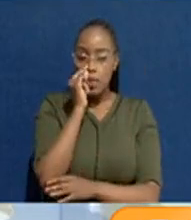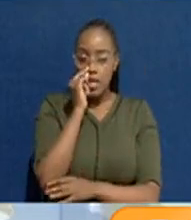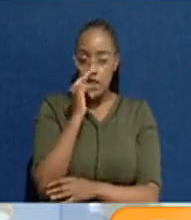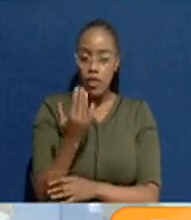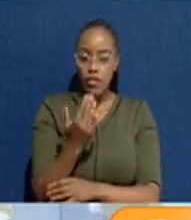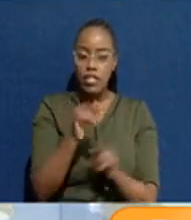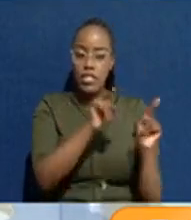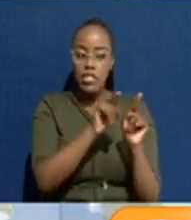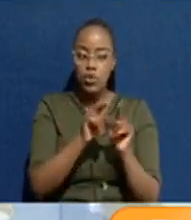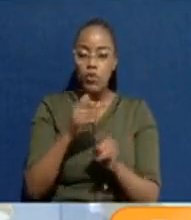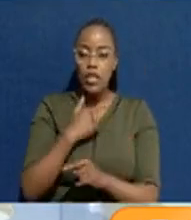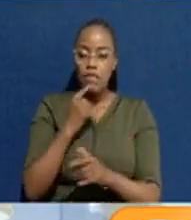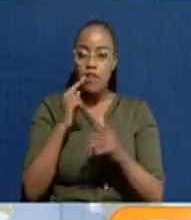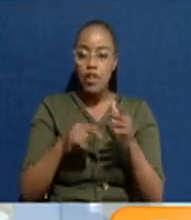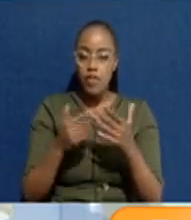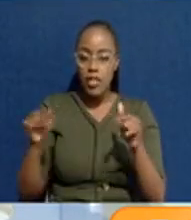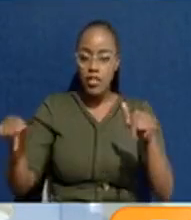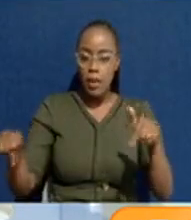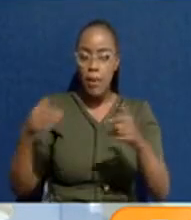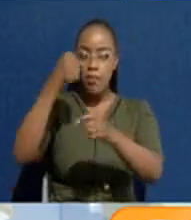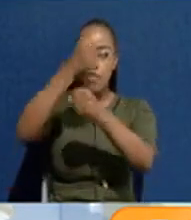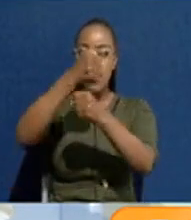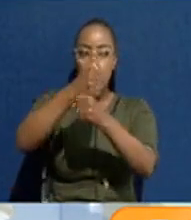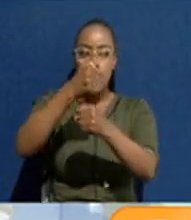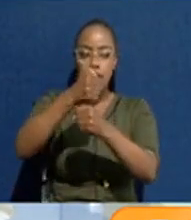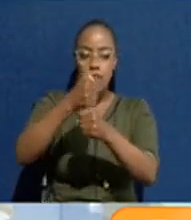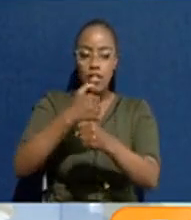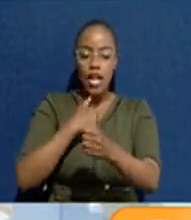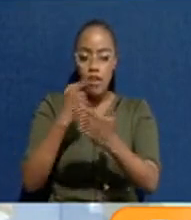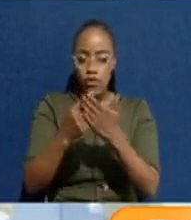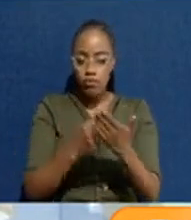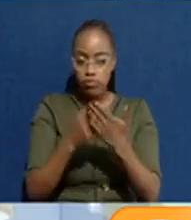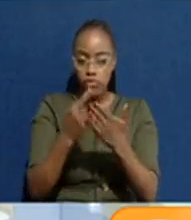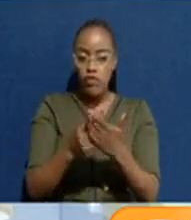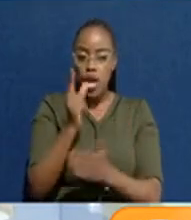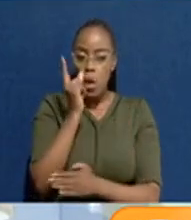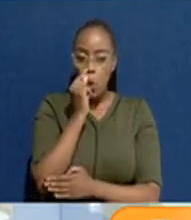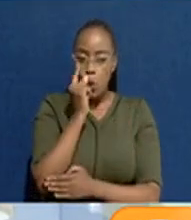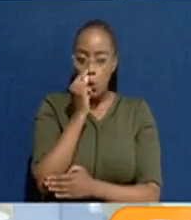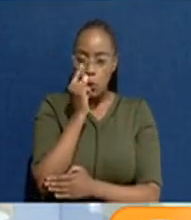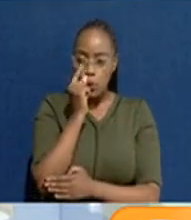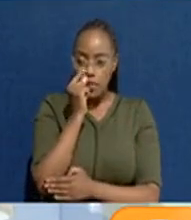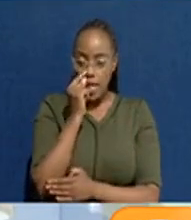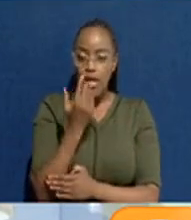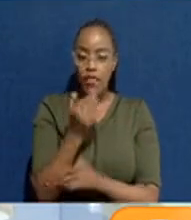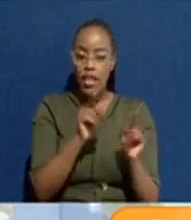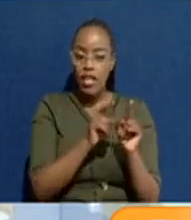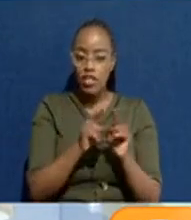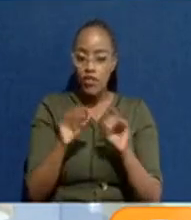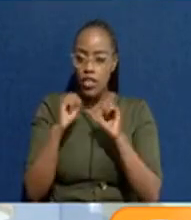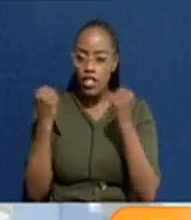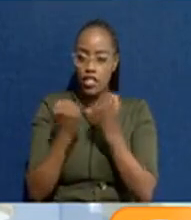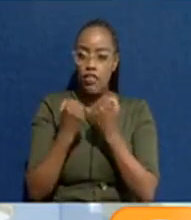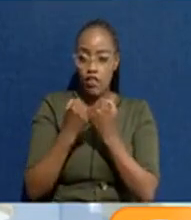Ayub Abdikadir reports, the anticipated assignment will involve initiation of talks between Sudan's political and civil society groups that were